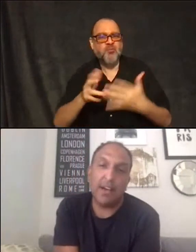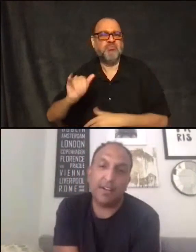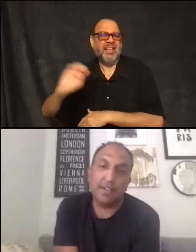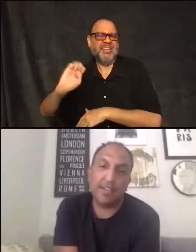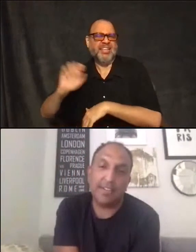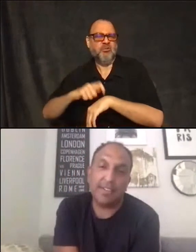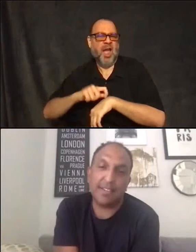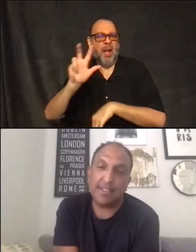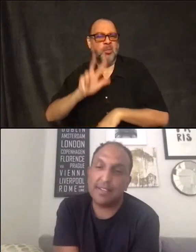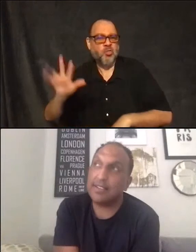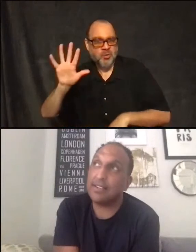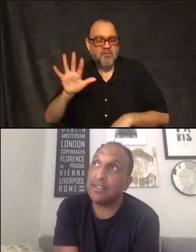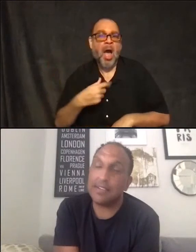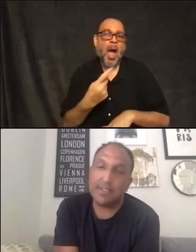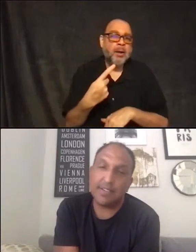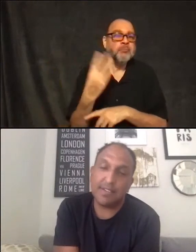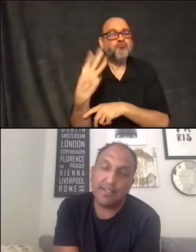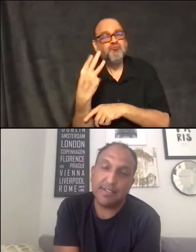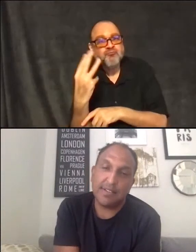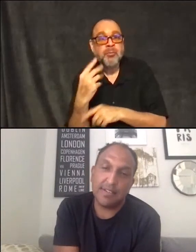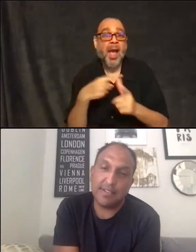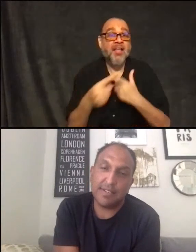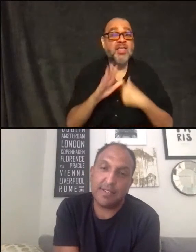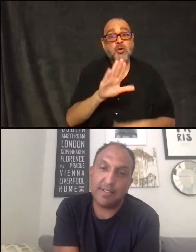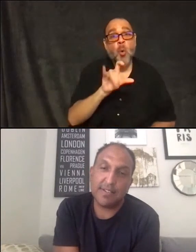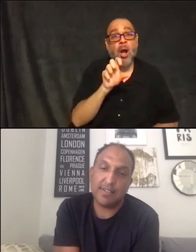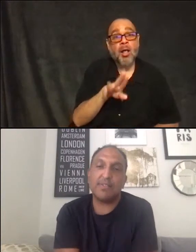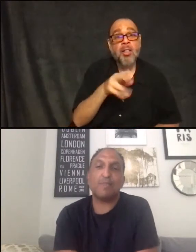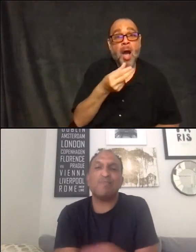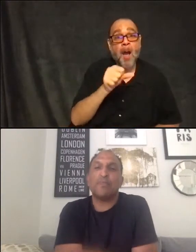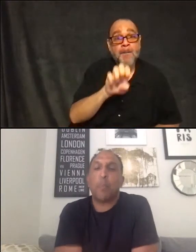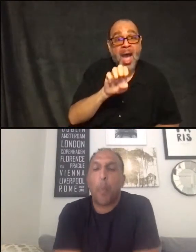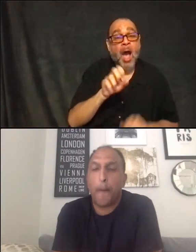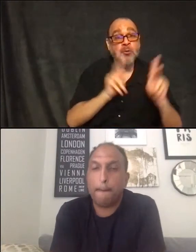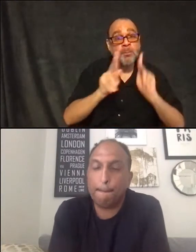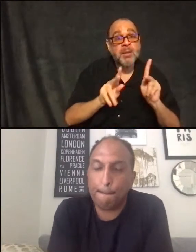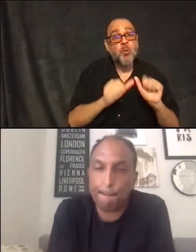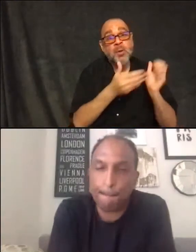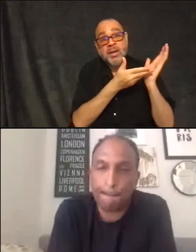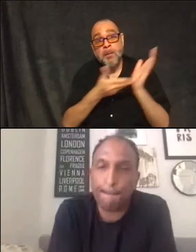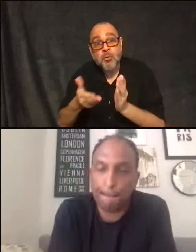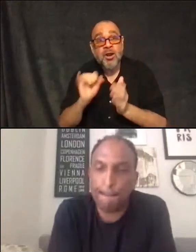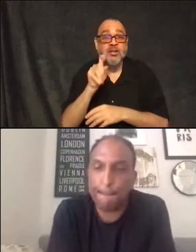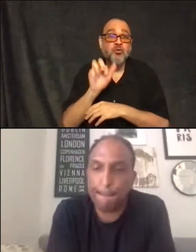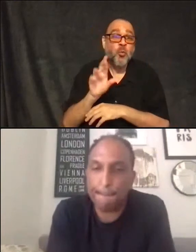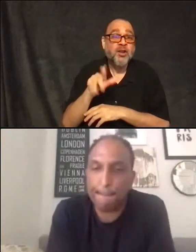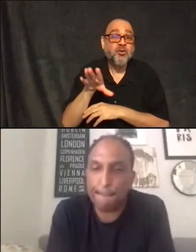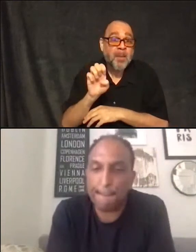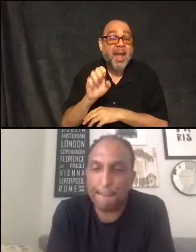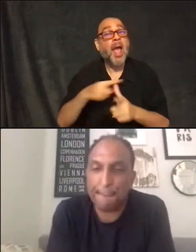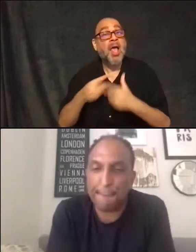And it's all recorded. We could bring your Clubhouse folks to Twitter Spaces. Then we could take a digital field trip over to one of